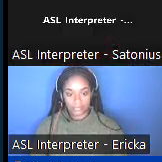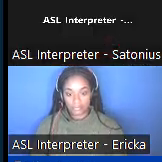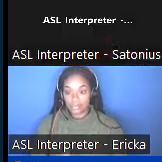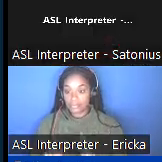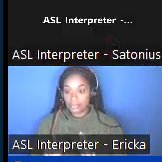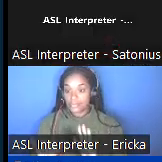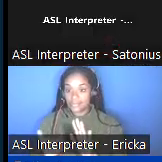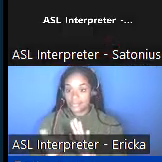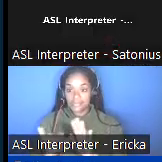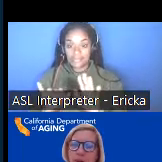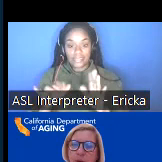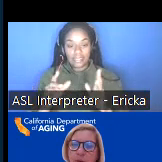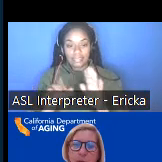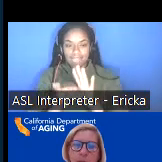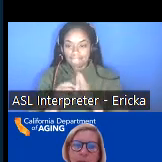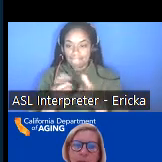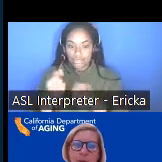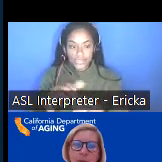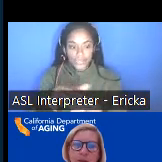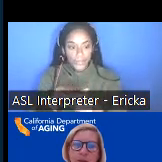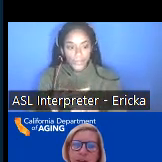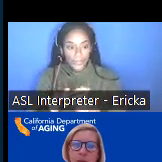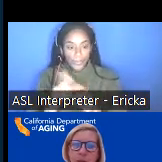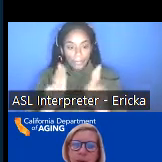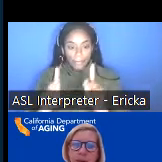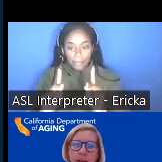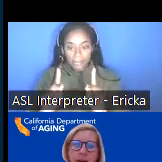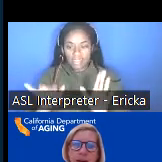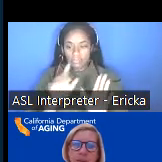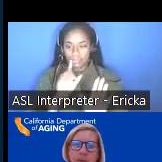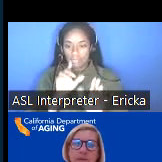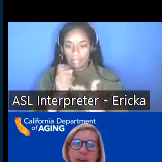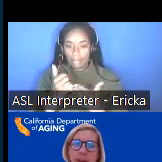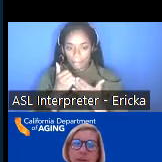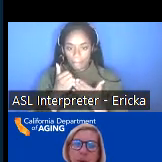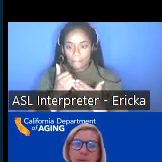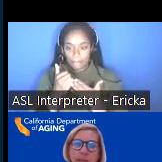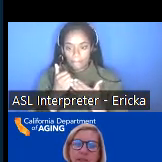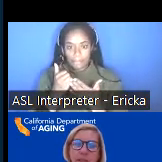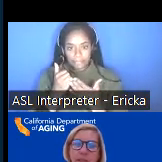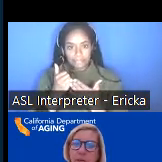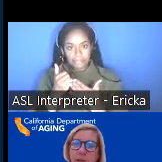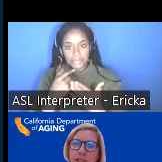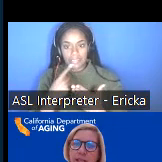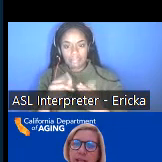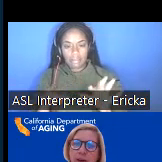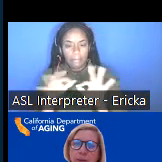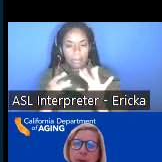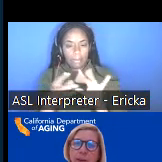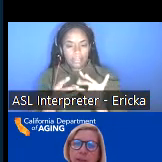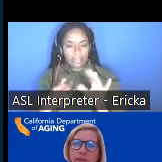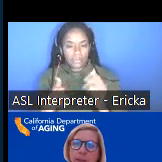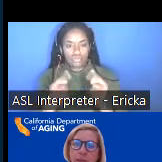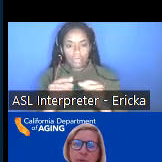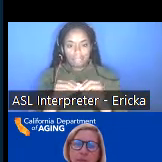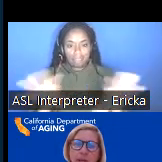identifying trusted local spokespeople that can really help convey the important messaging that we're trying to get out about